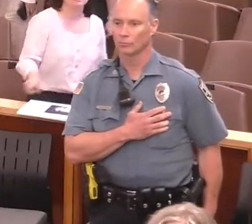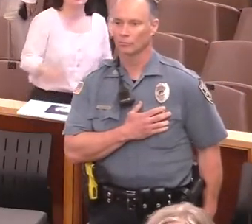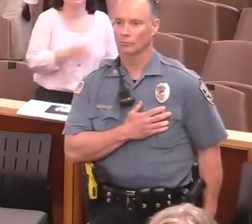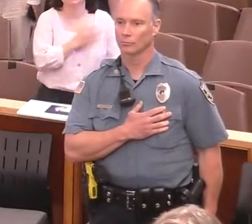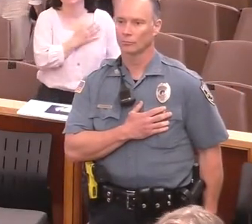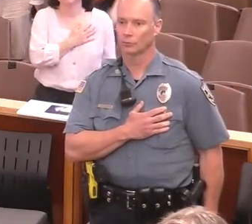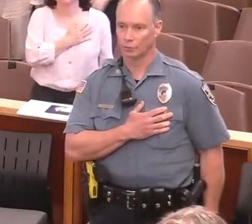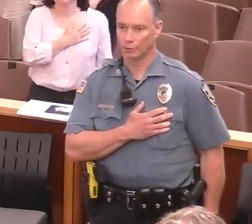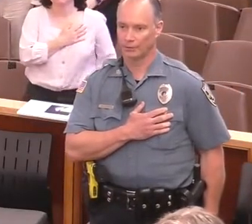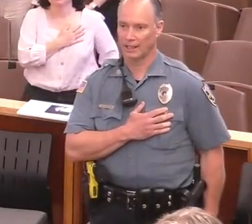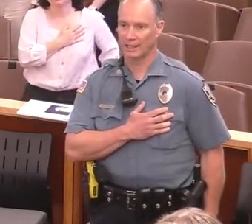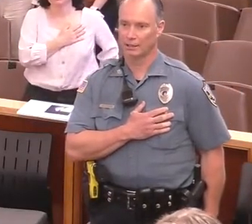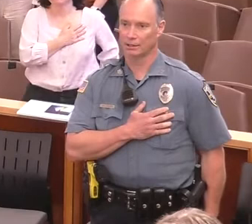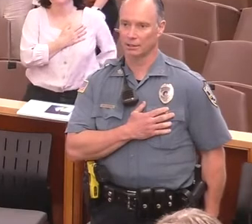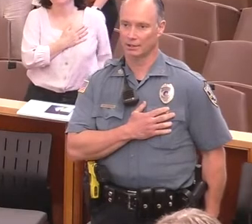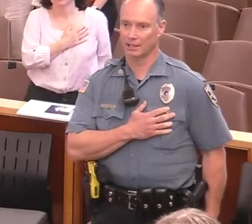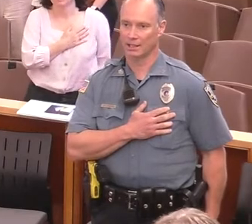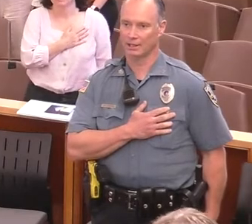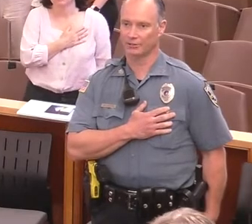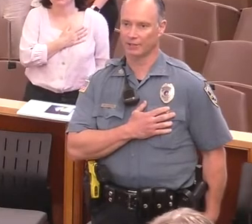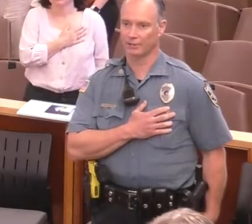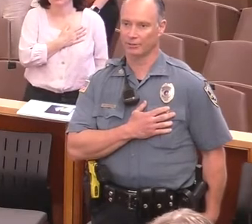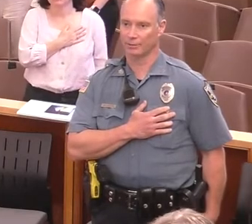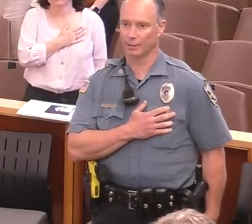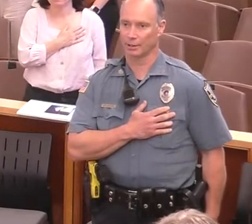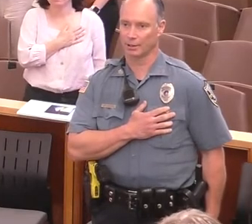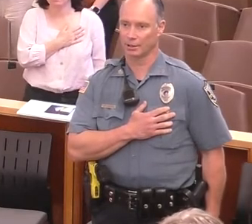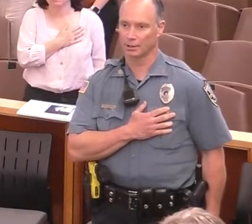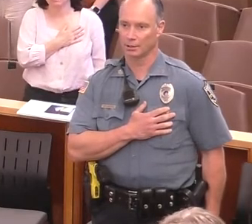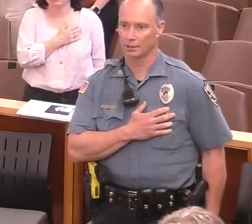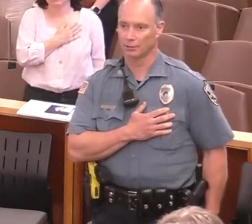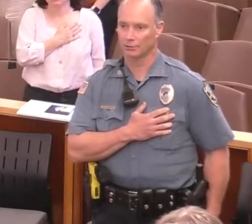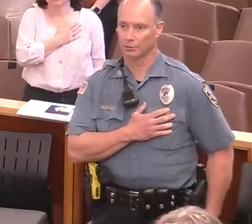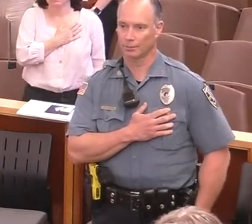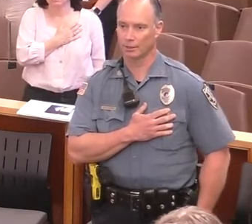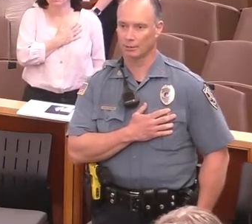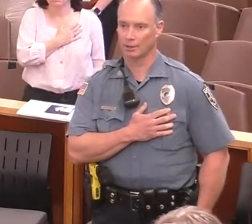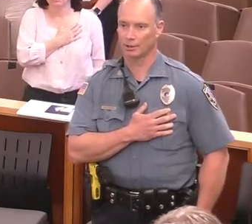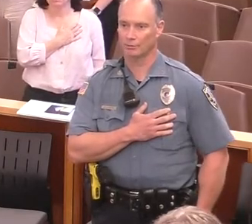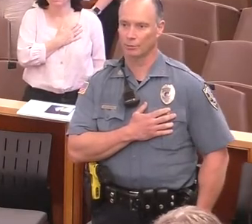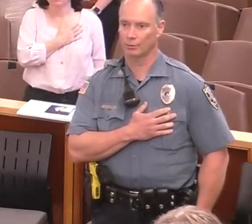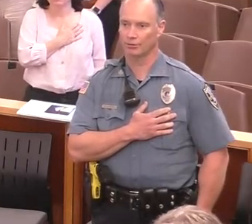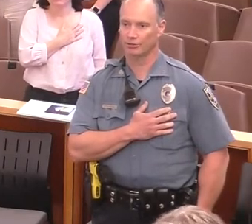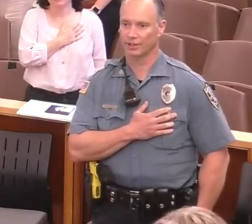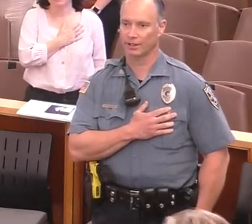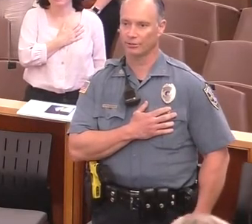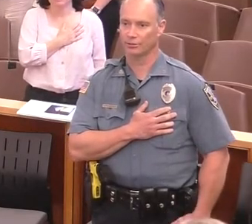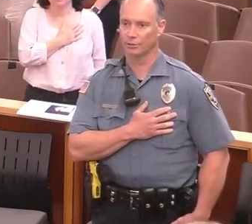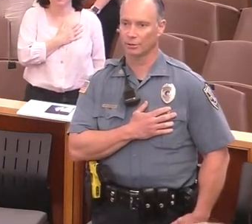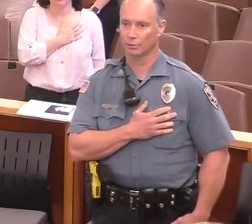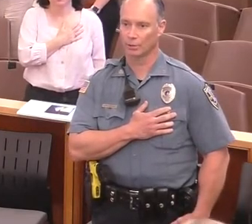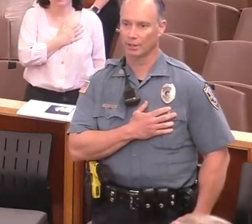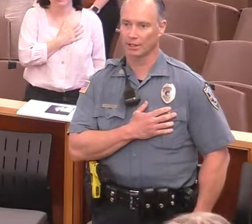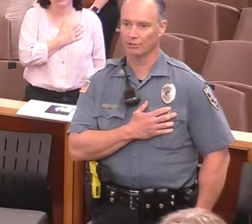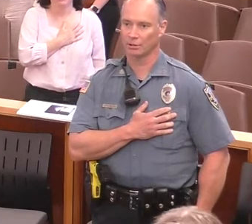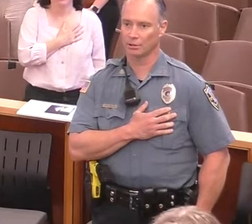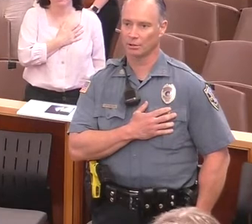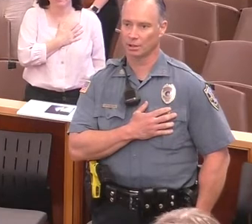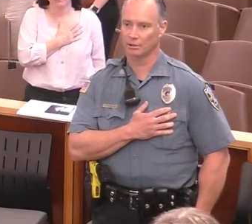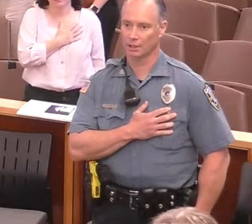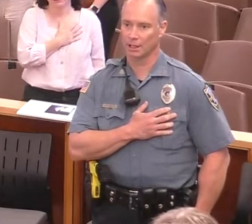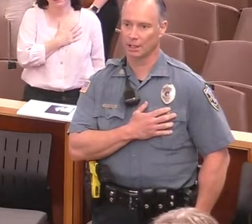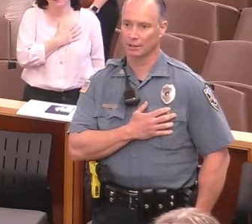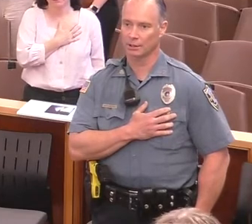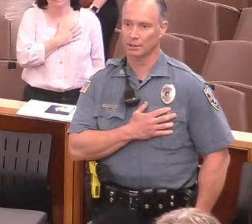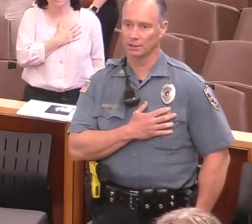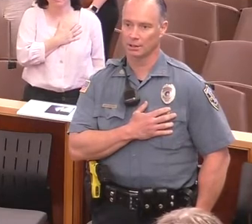I pledge allegiance to the flag of the United States of America, and to the republic for which it stands, one nation,